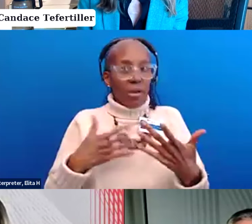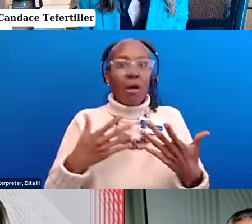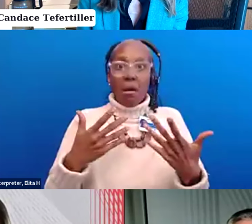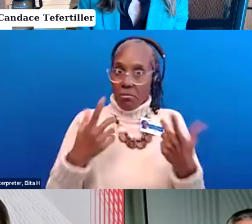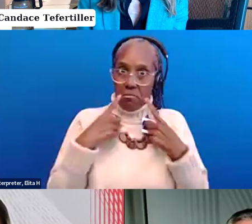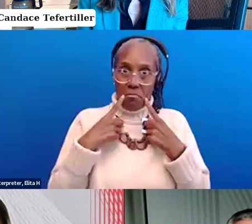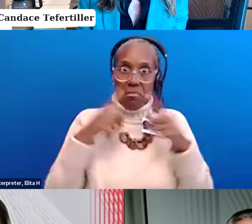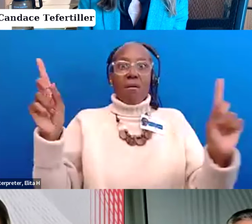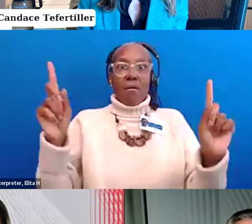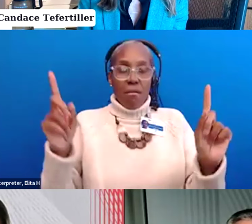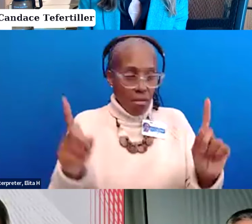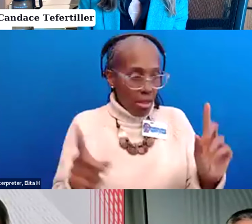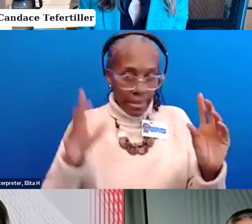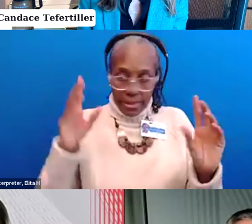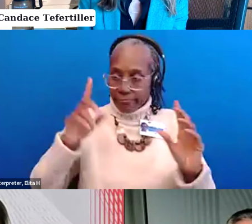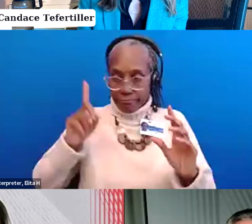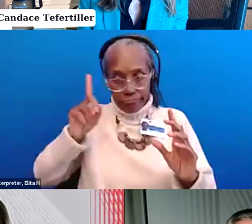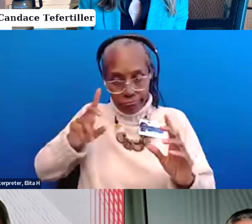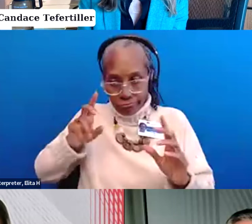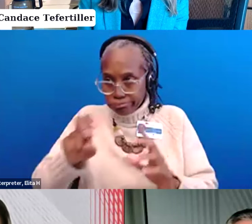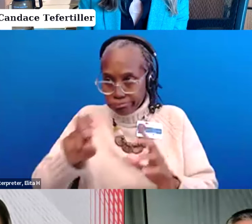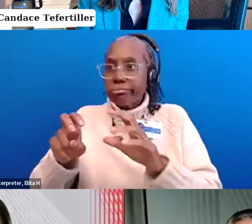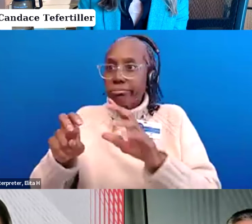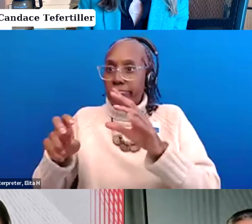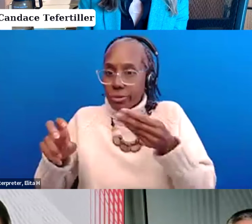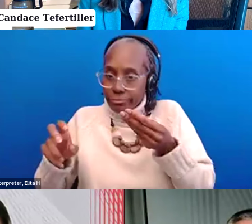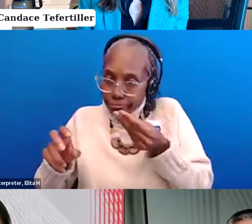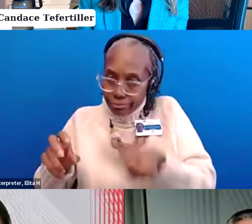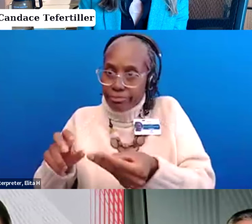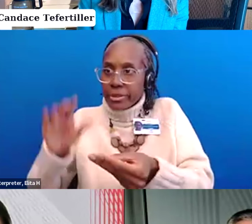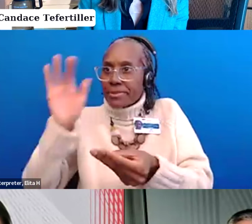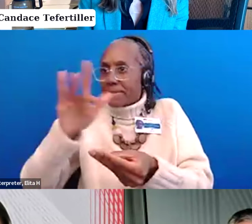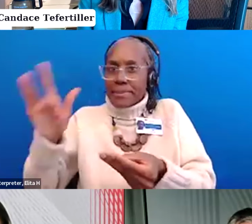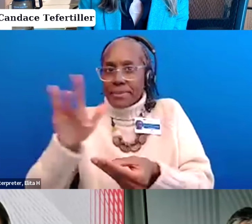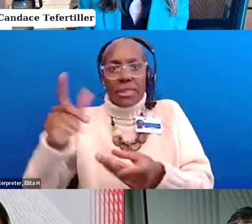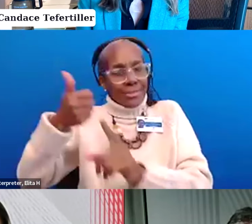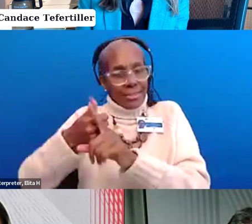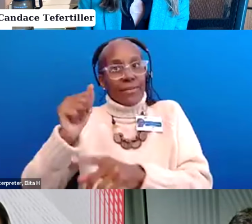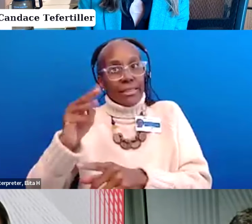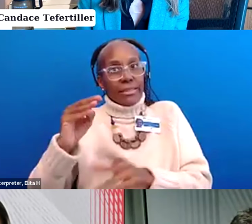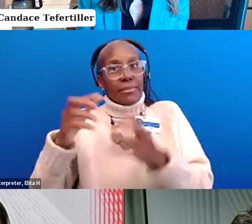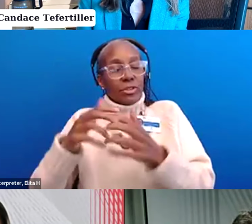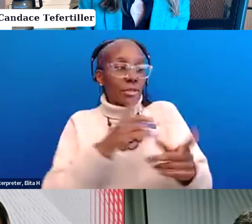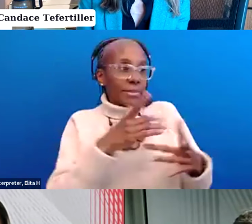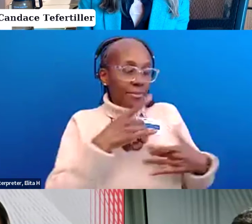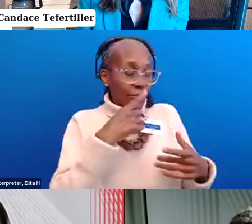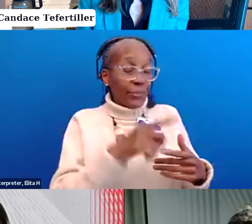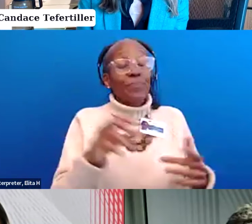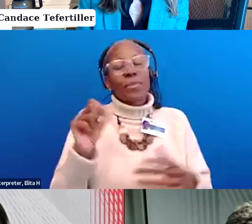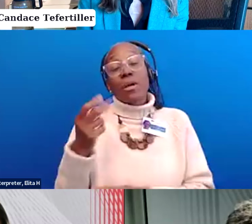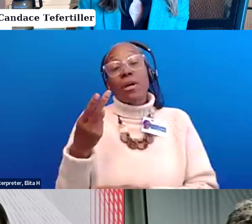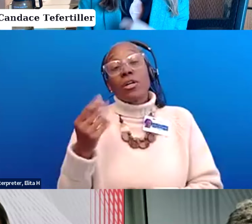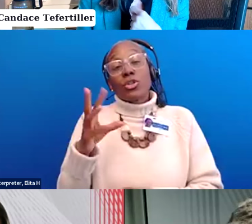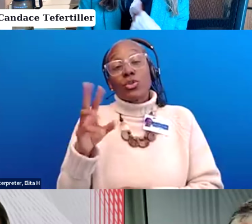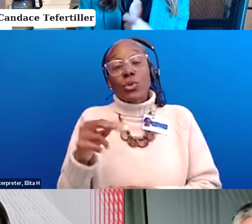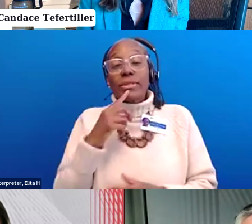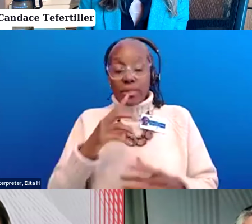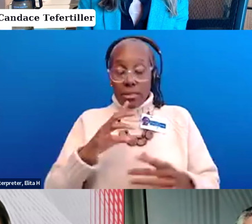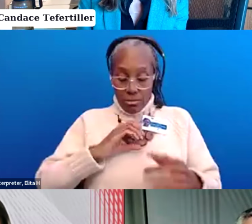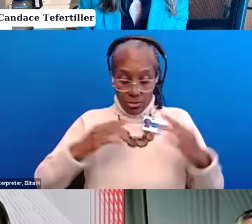able to independently use an ATM machine after the study, which was really exciting for him. Sherown mentioned